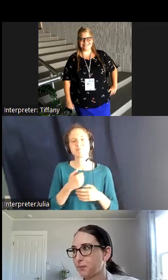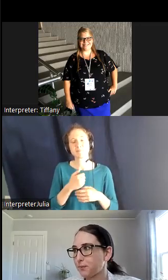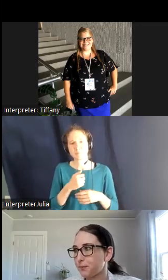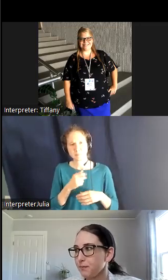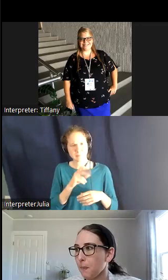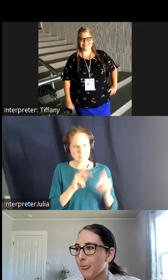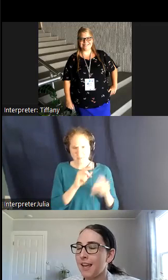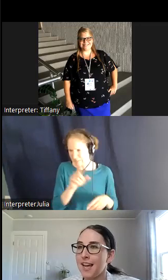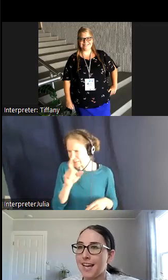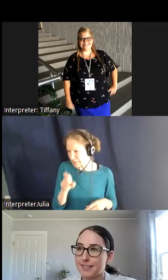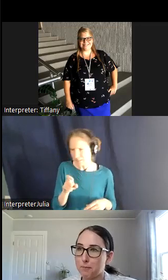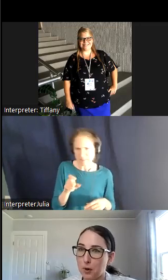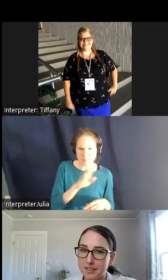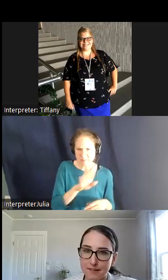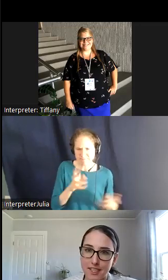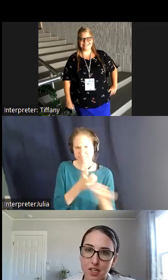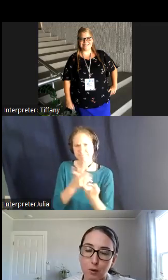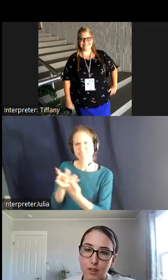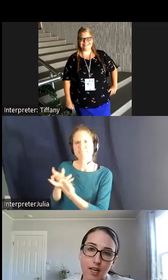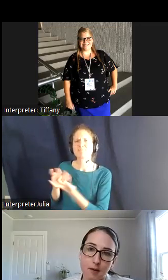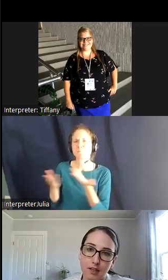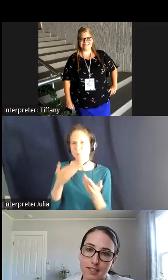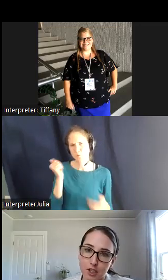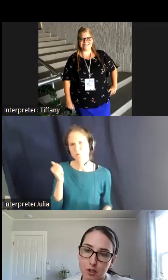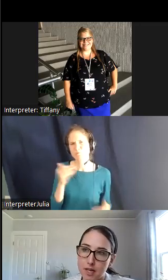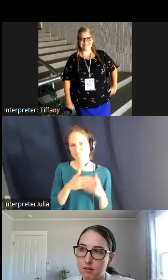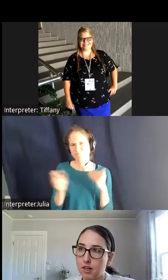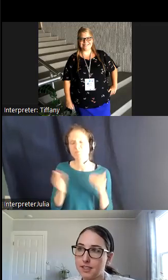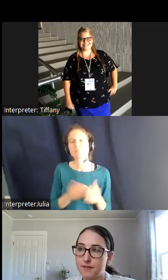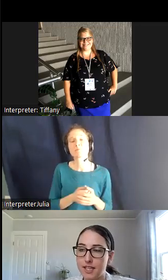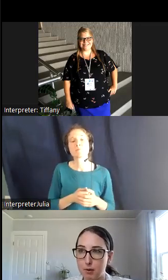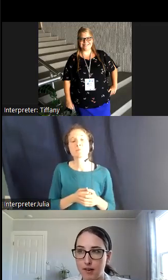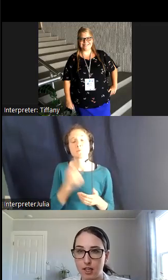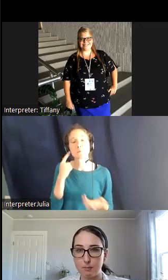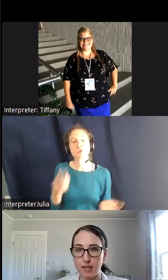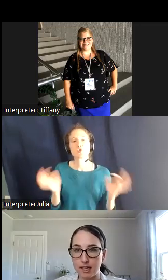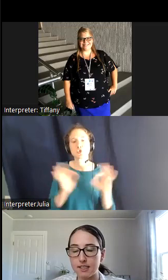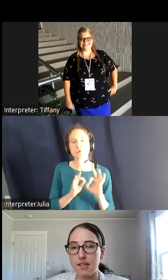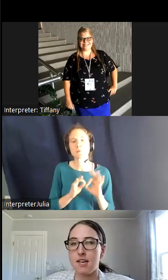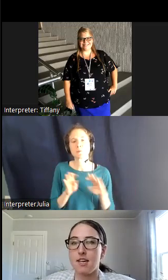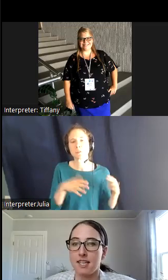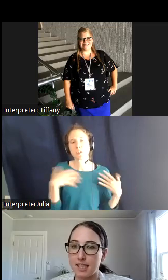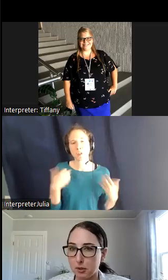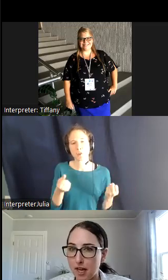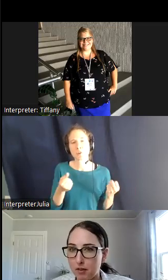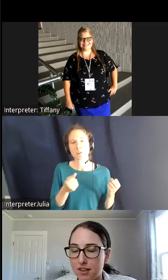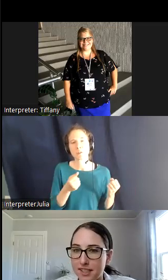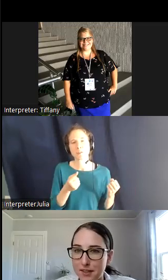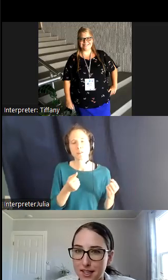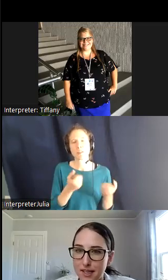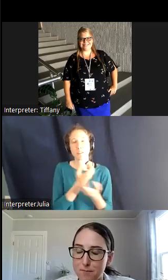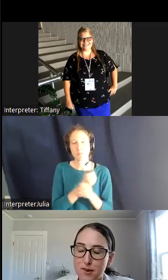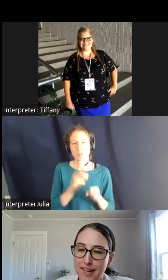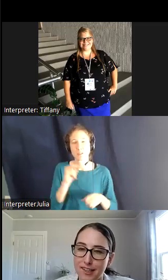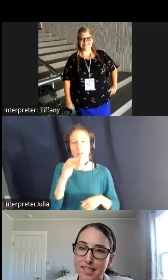individuals. And that's an important definition when we're talking about essential behavioral health safety net providers, because essential behavioral health